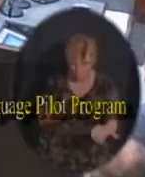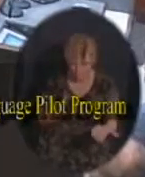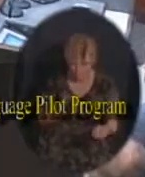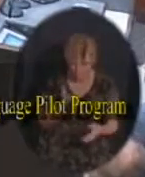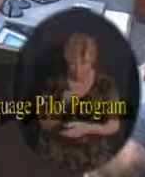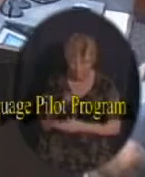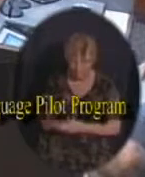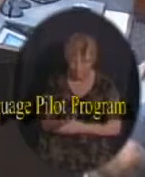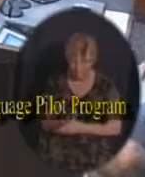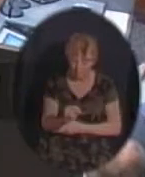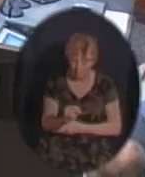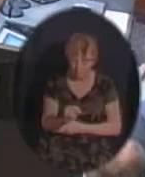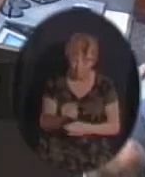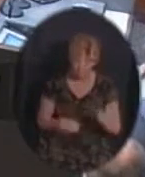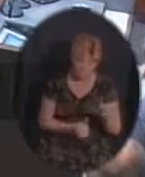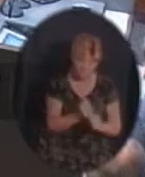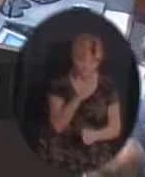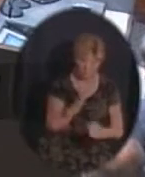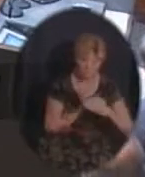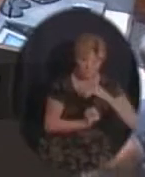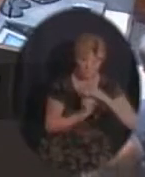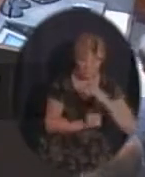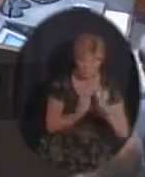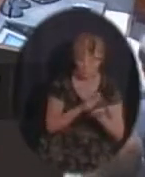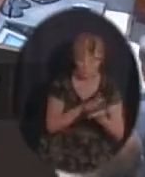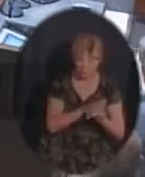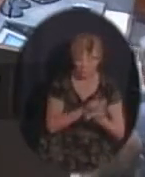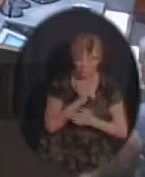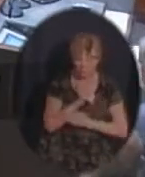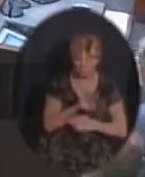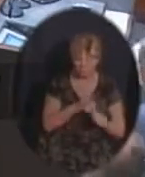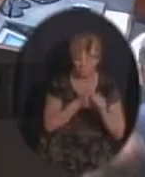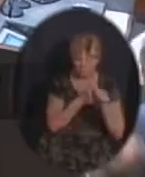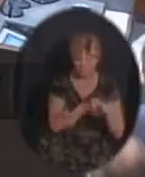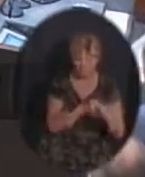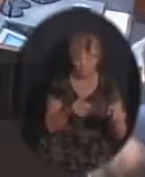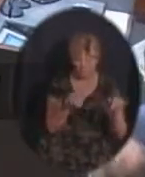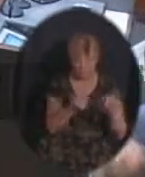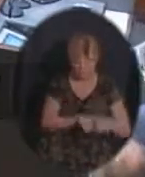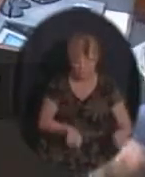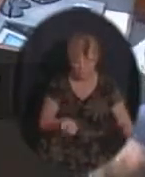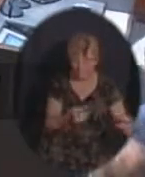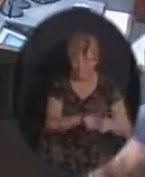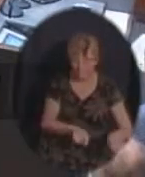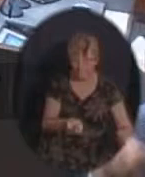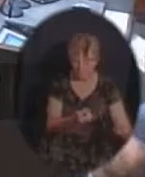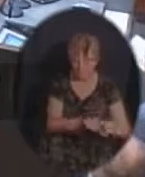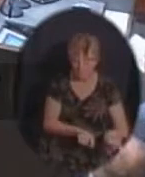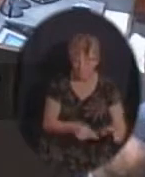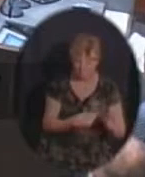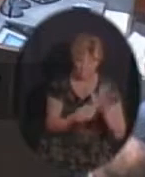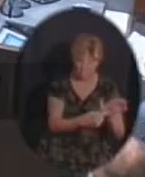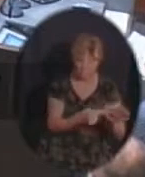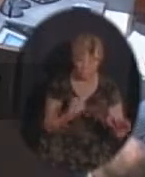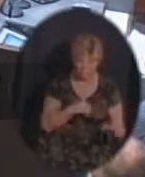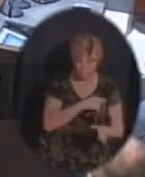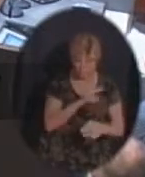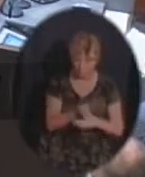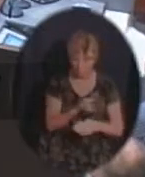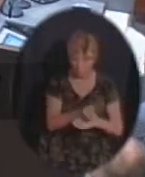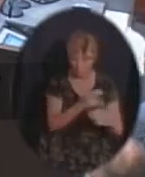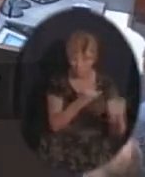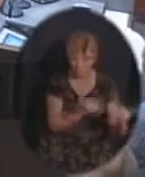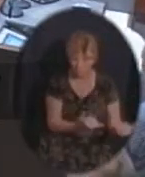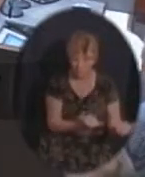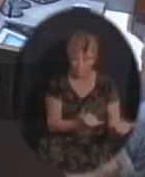elementary schools are staying in the same mode that we are right now. With those 6, they would know there would be a pilot. If the pilot were